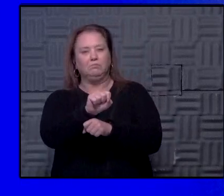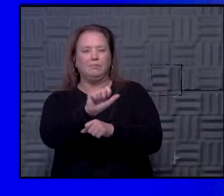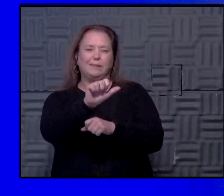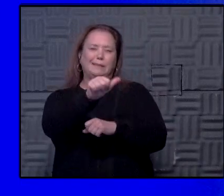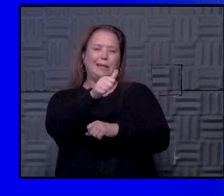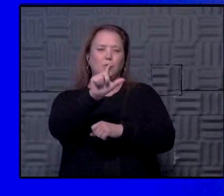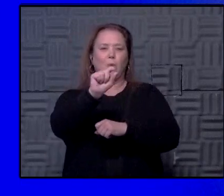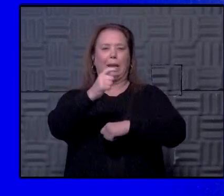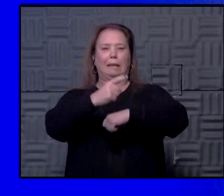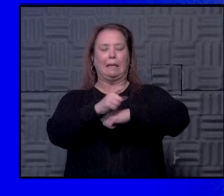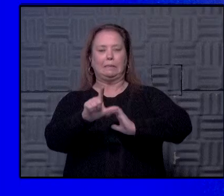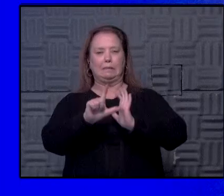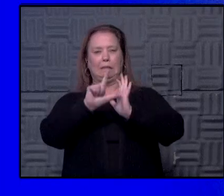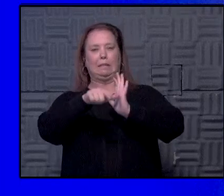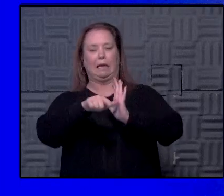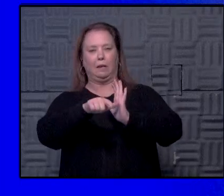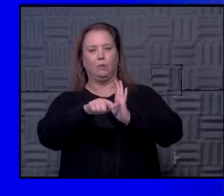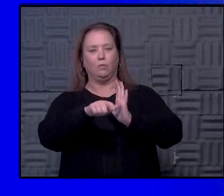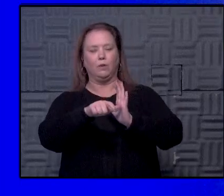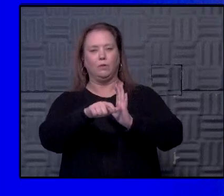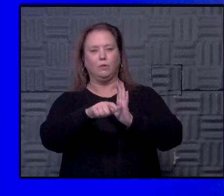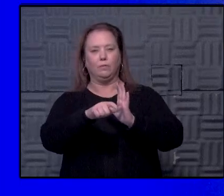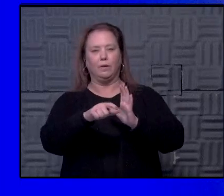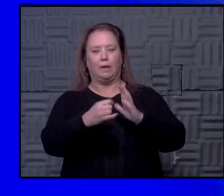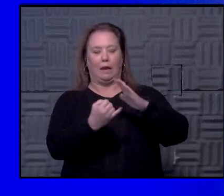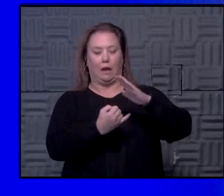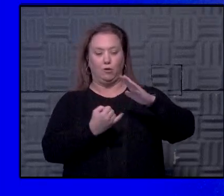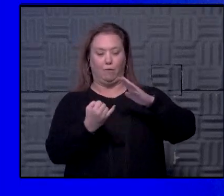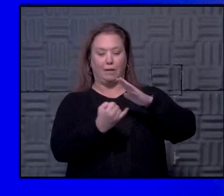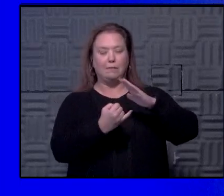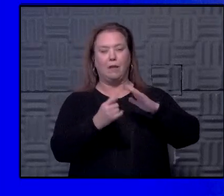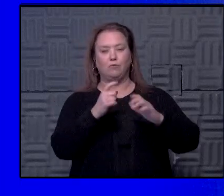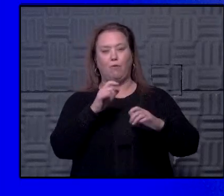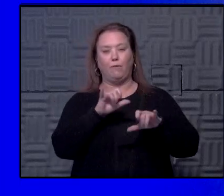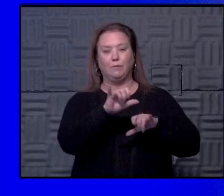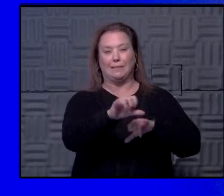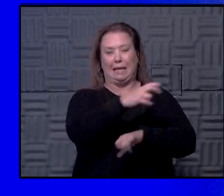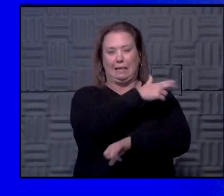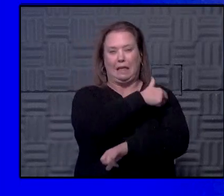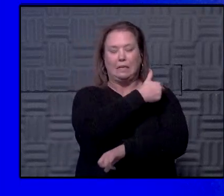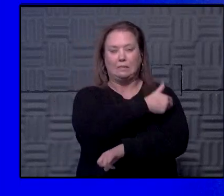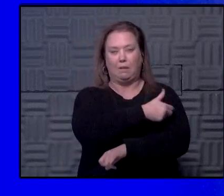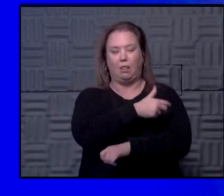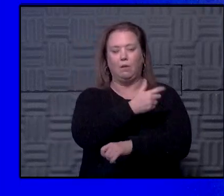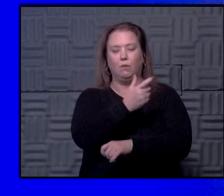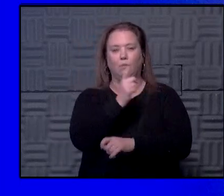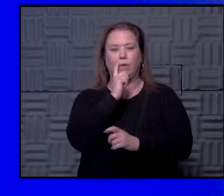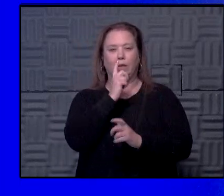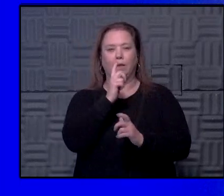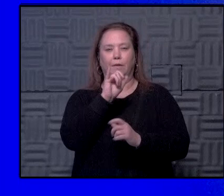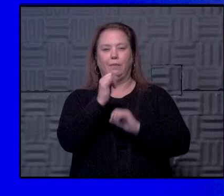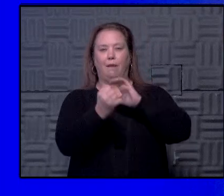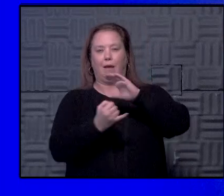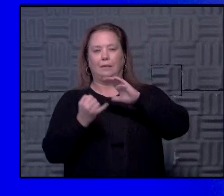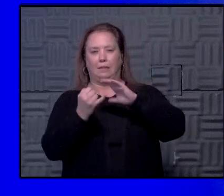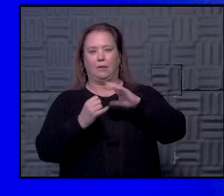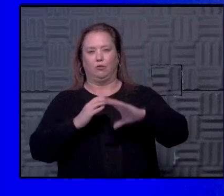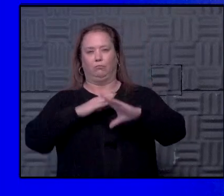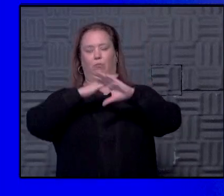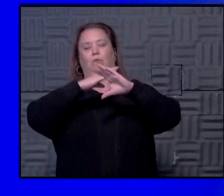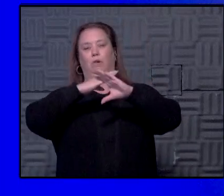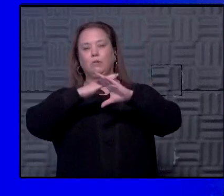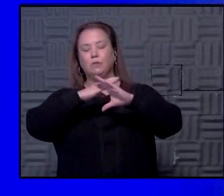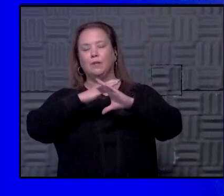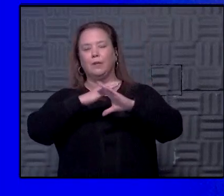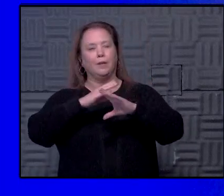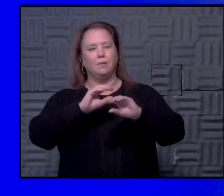10 or 20 days when you could come off of isolation if you've been in the hospital, when we can remove isolation precautions because of that. So